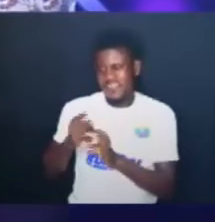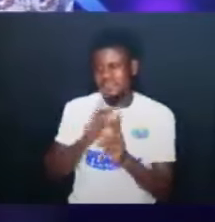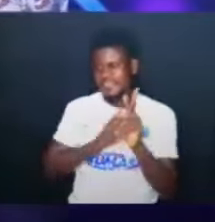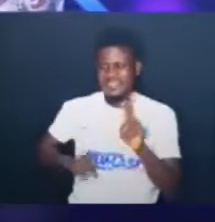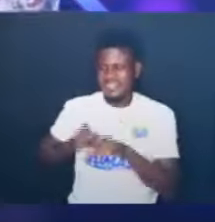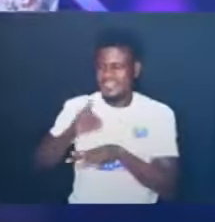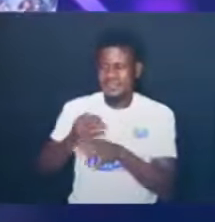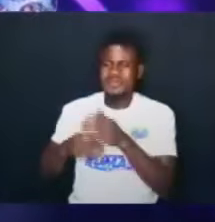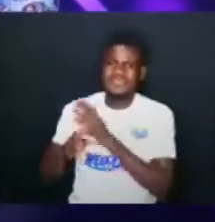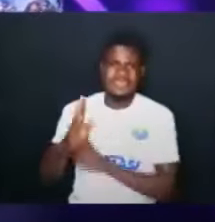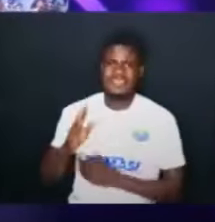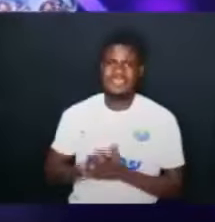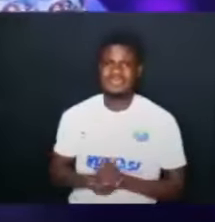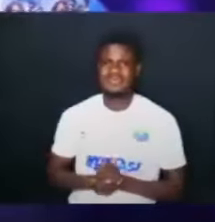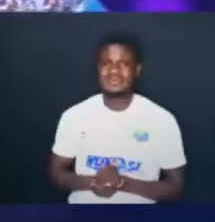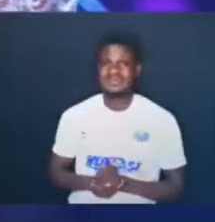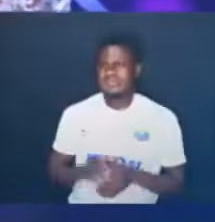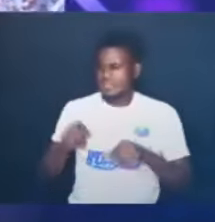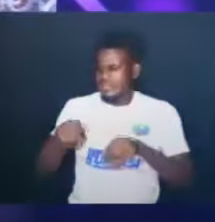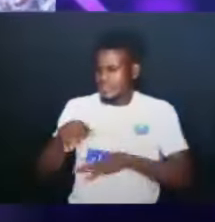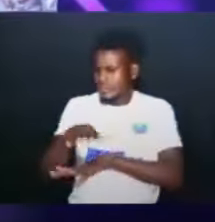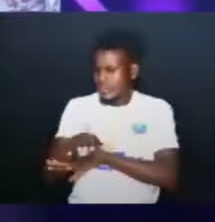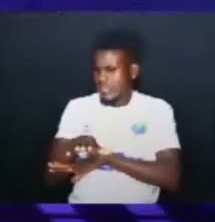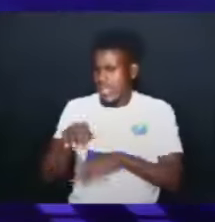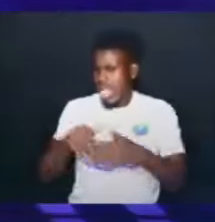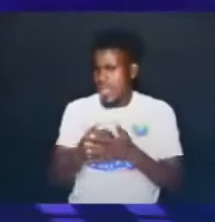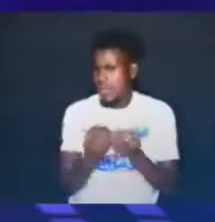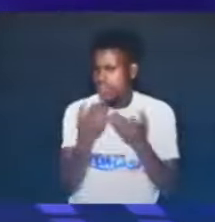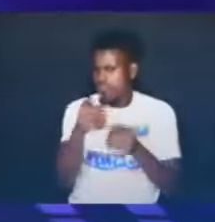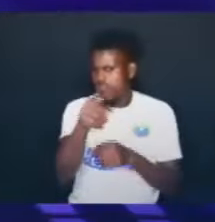evening, how many of you want to be so close to the kingdom of God?